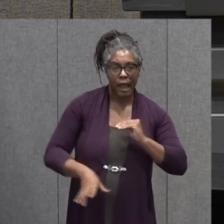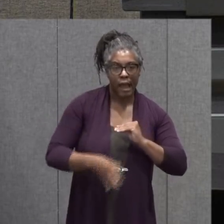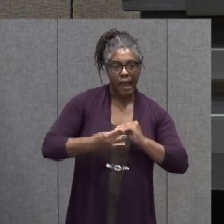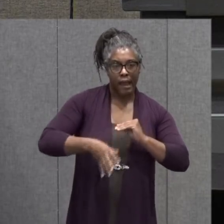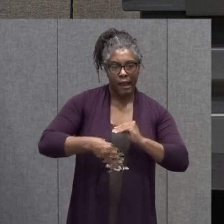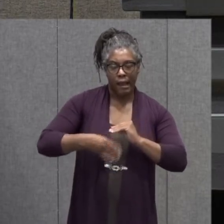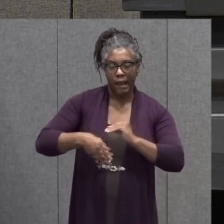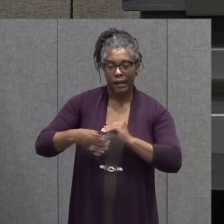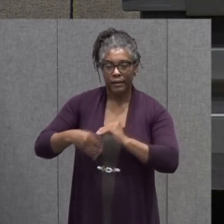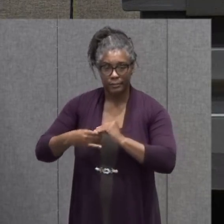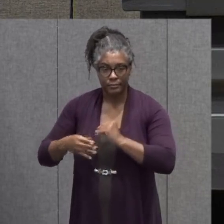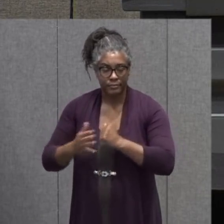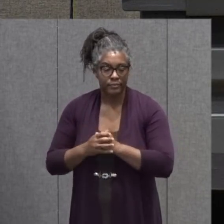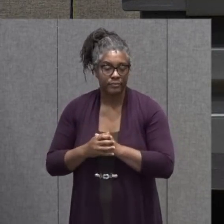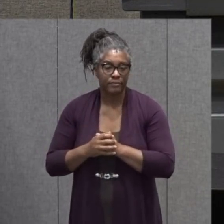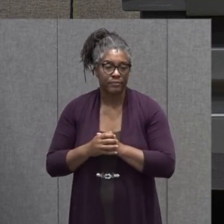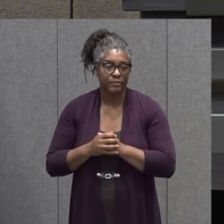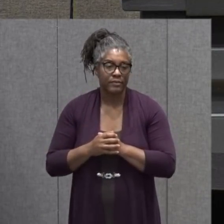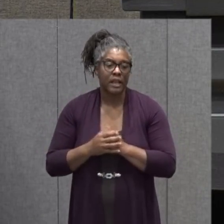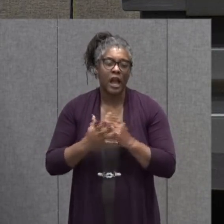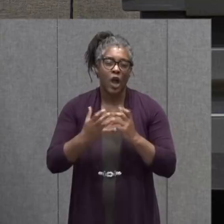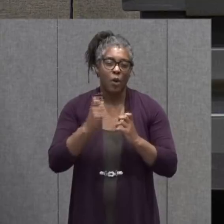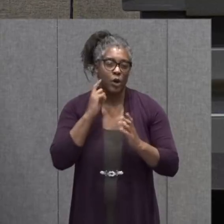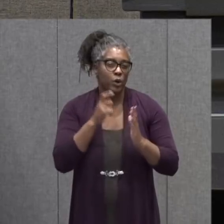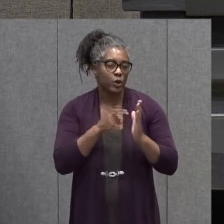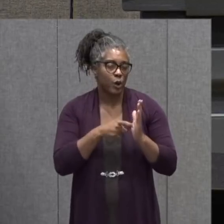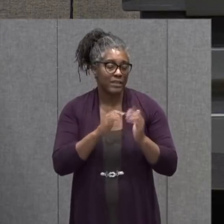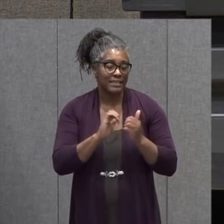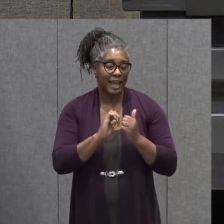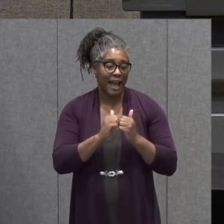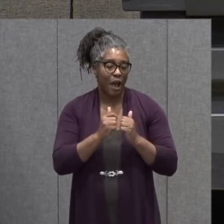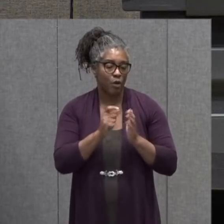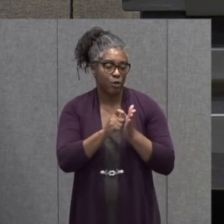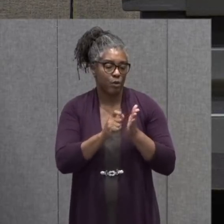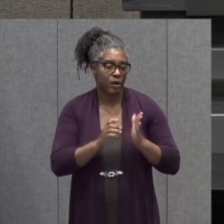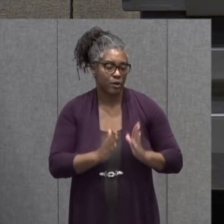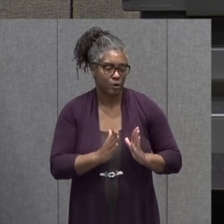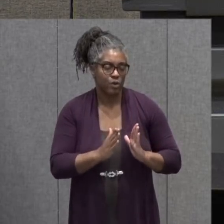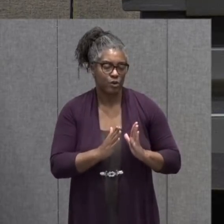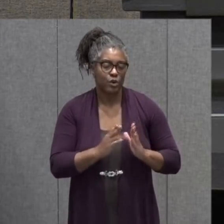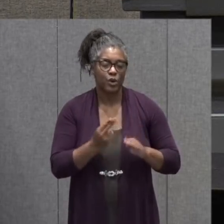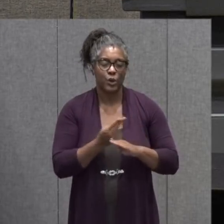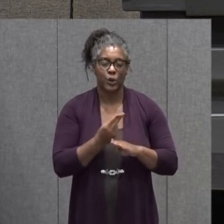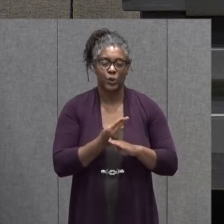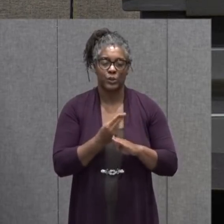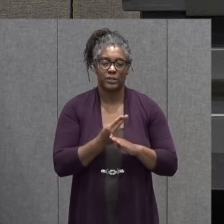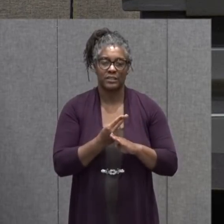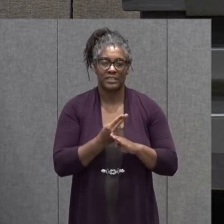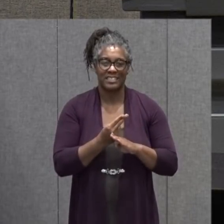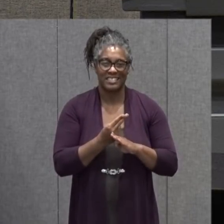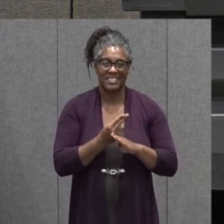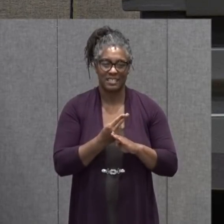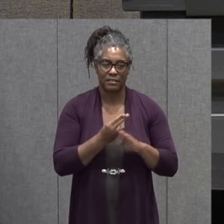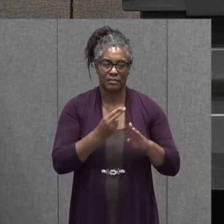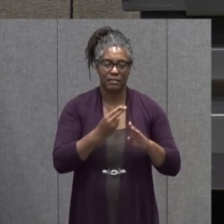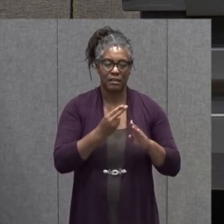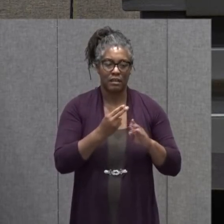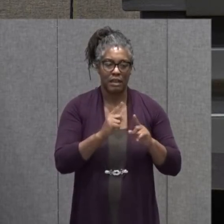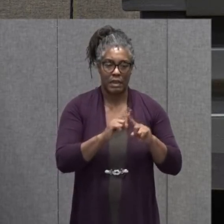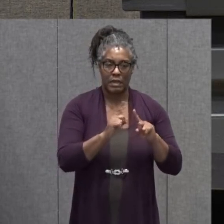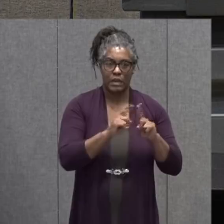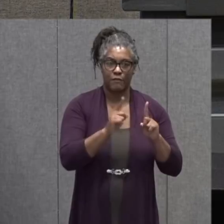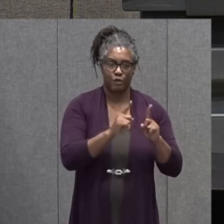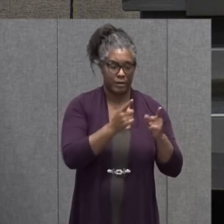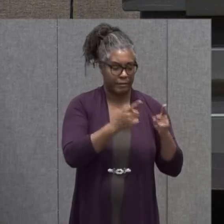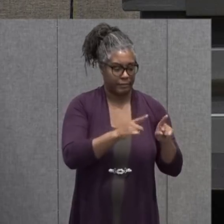uses other small details in the story, other sequence of events to stretch out the story to make it more